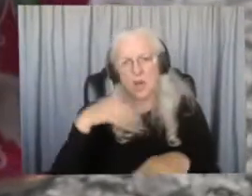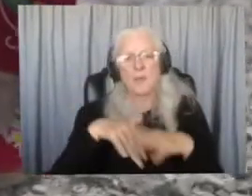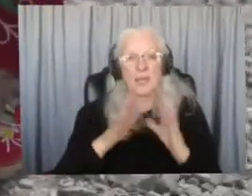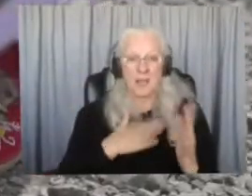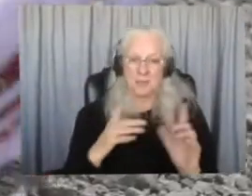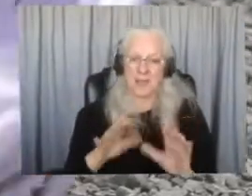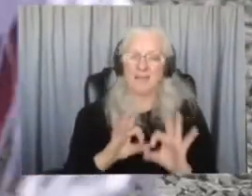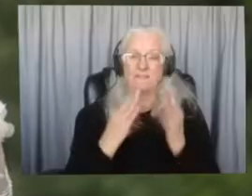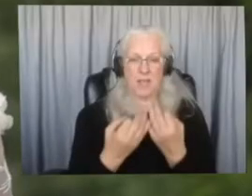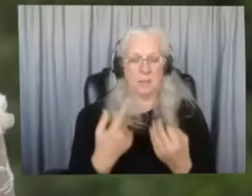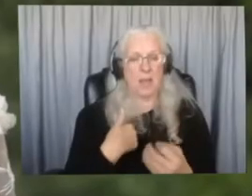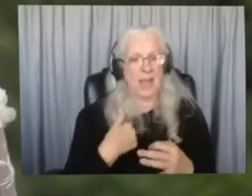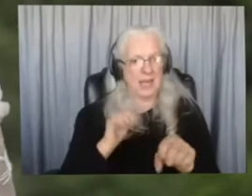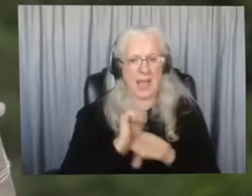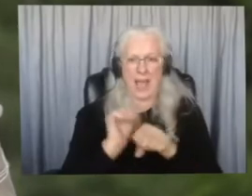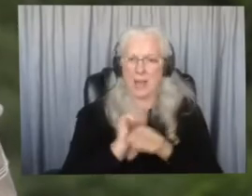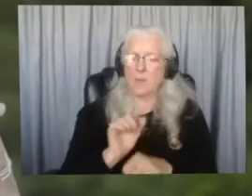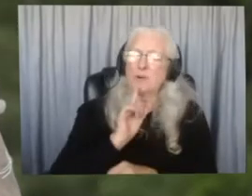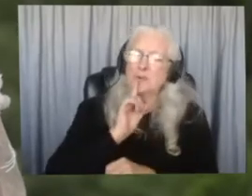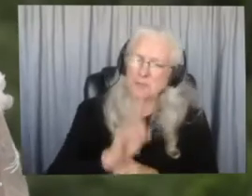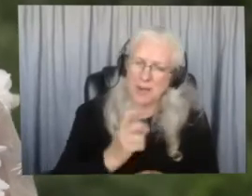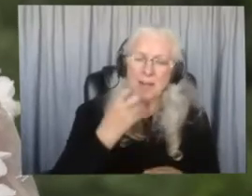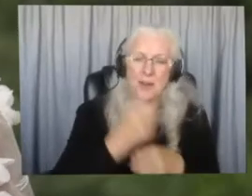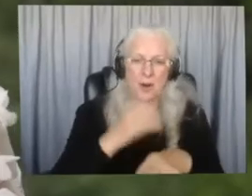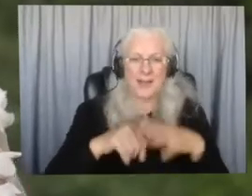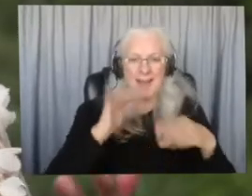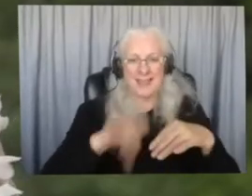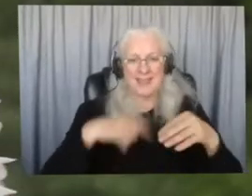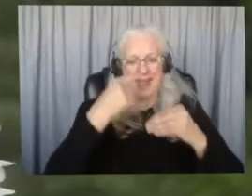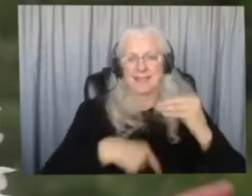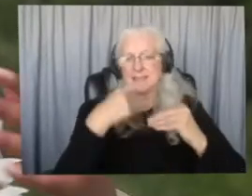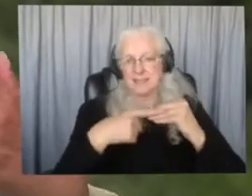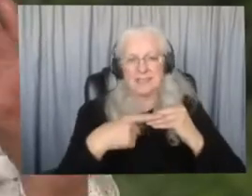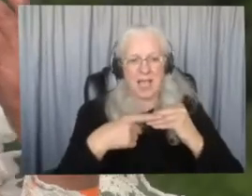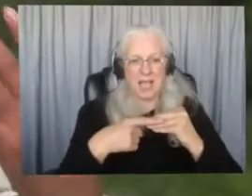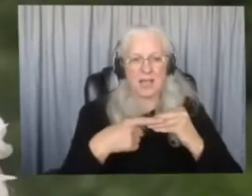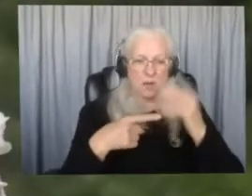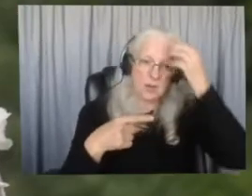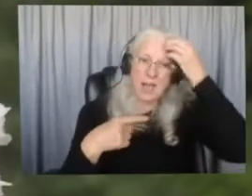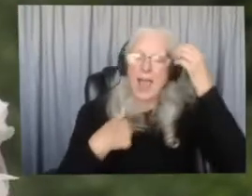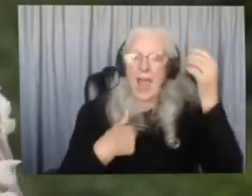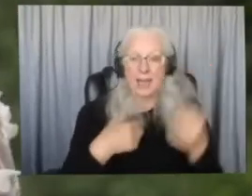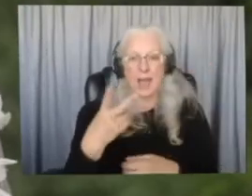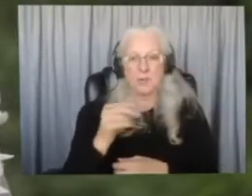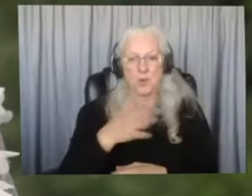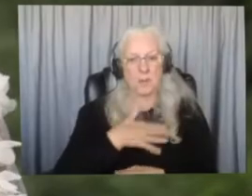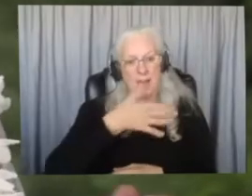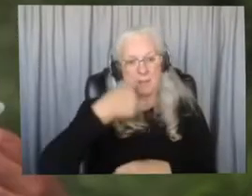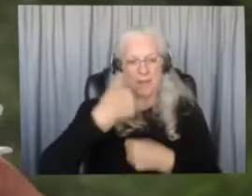that cycle of trauma in my family, and I'm doing my best to make a better life for my family and my